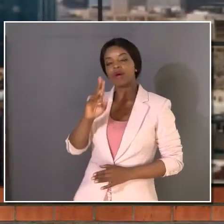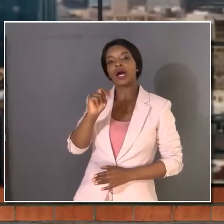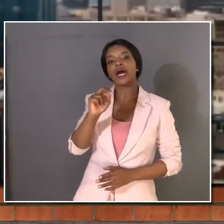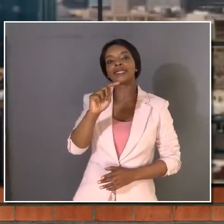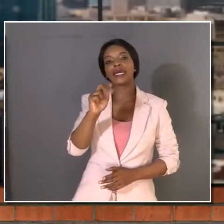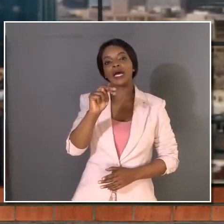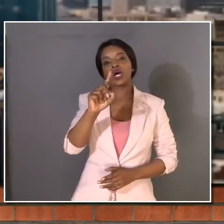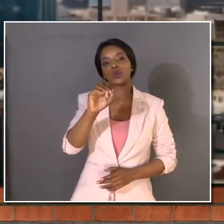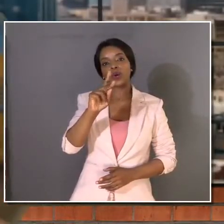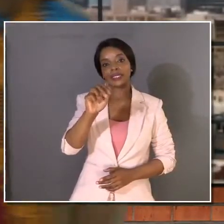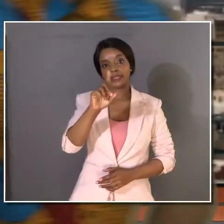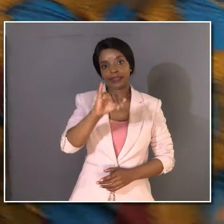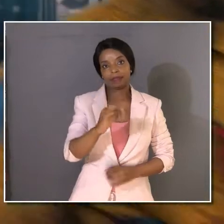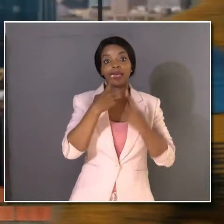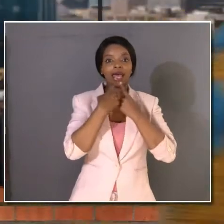announcements.